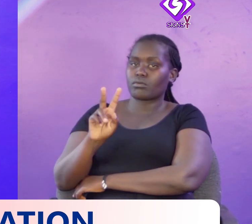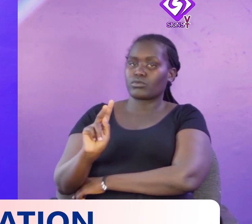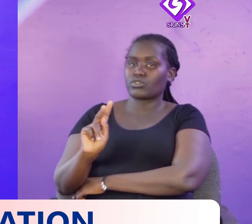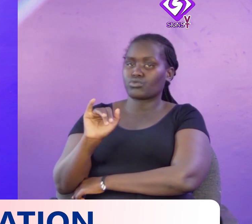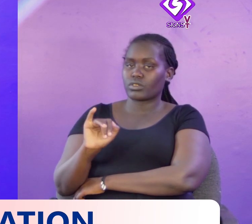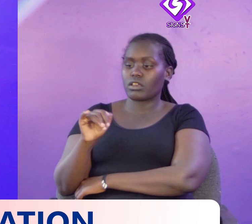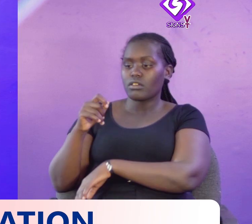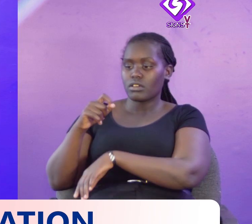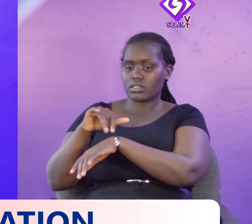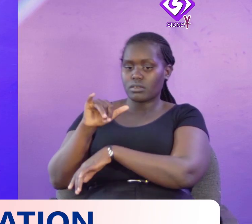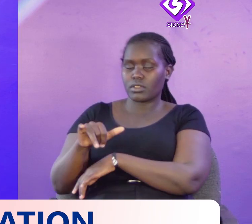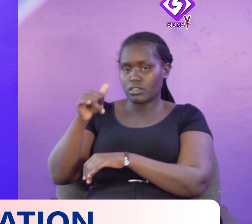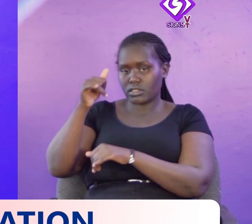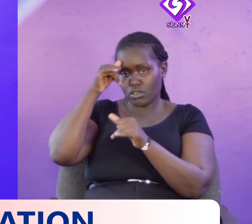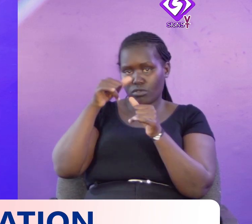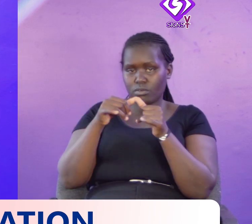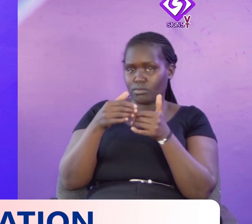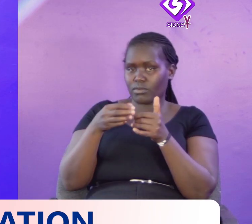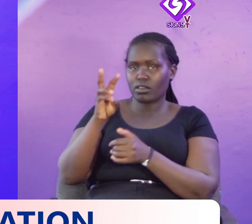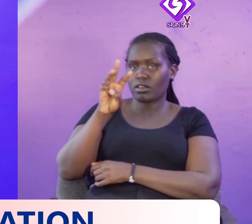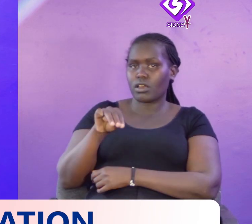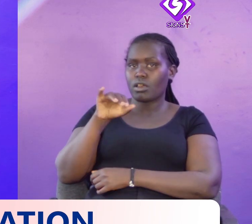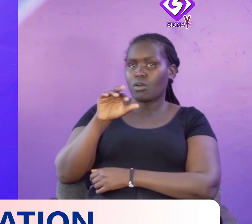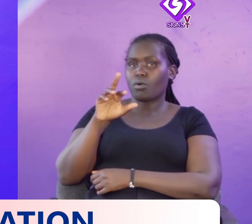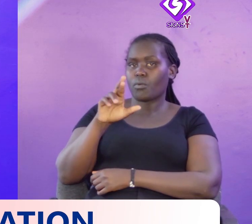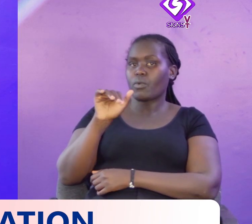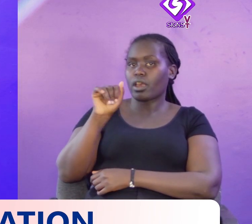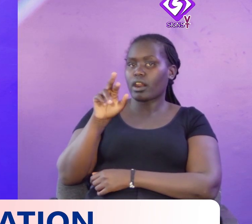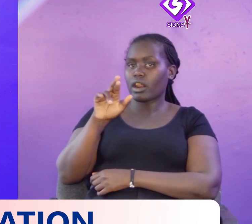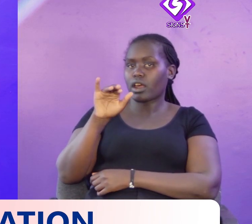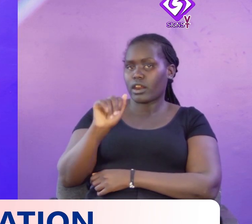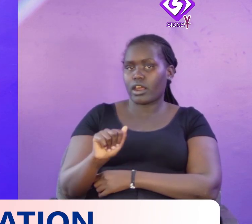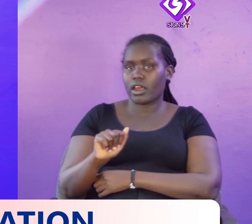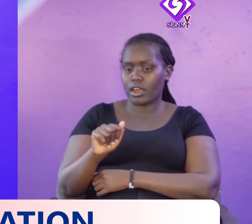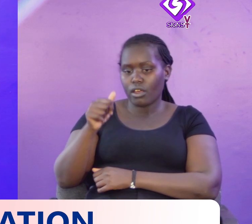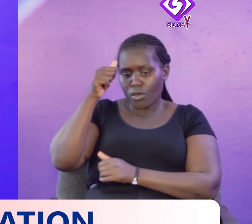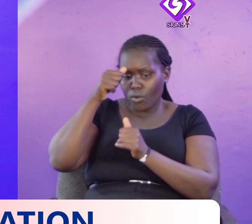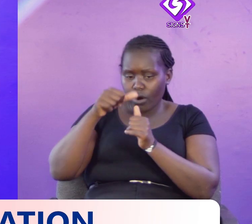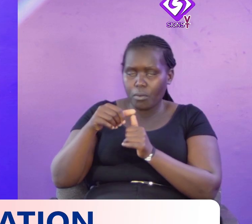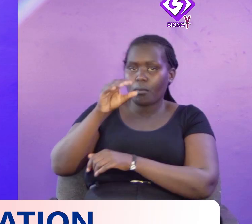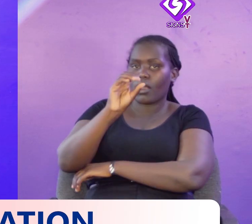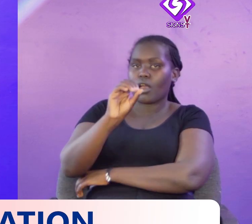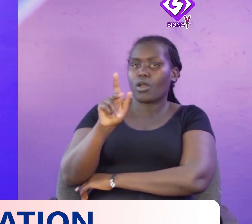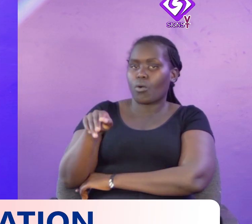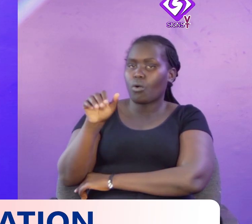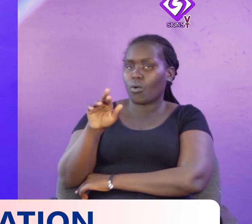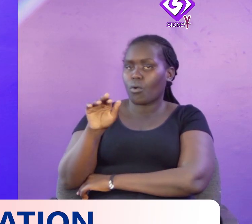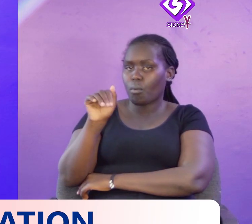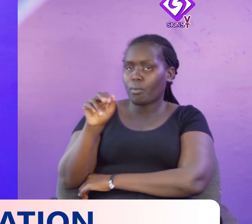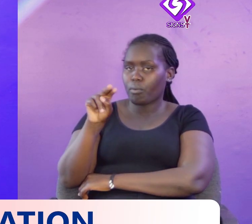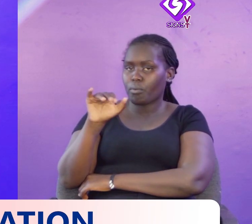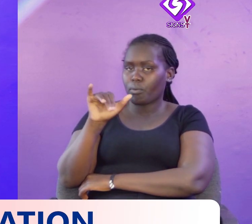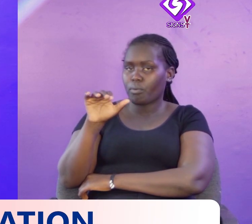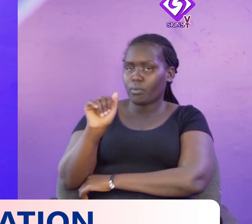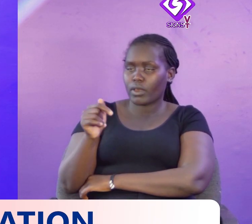time, you remember Mwiraria. You remember Oparanya during those times.